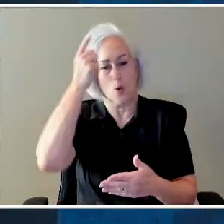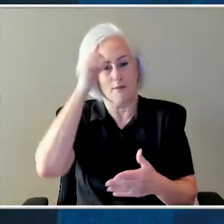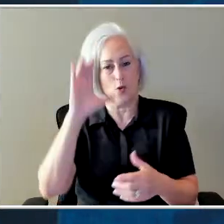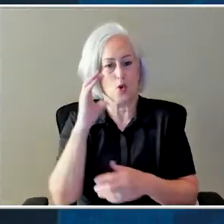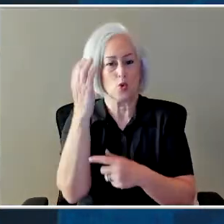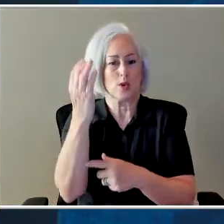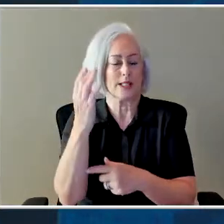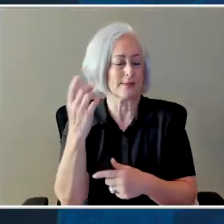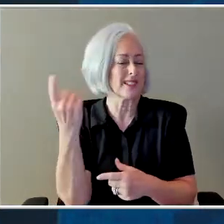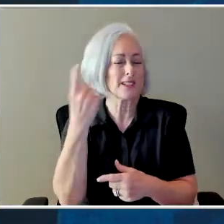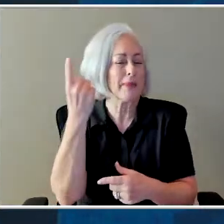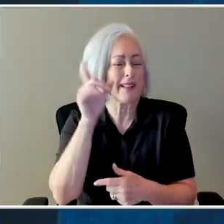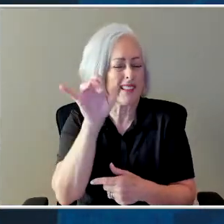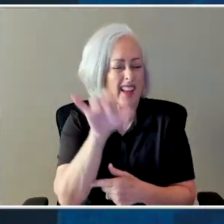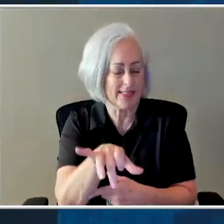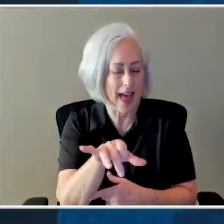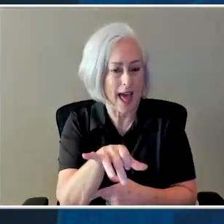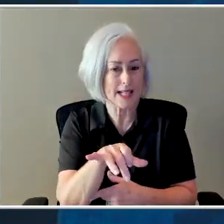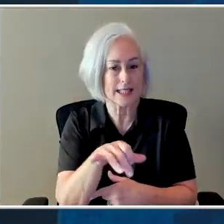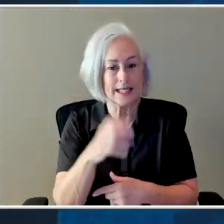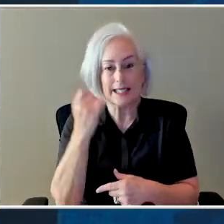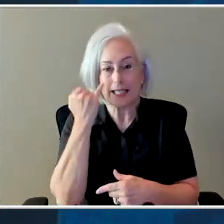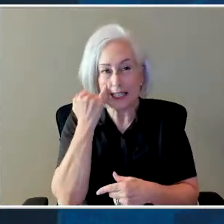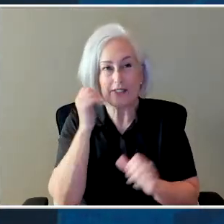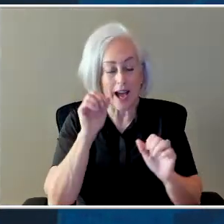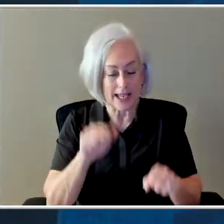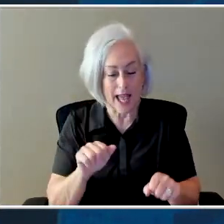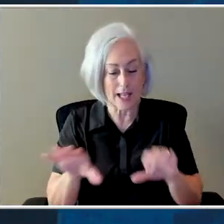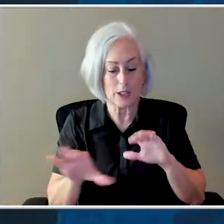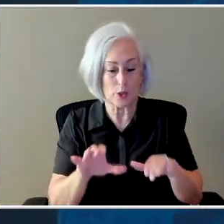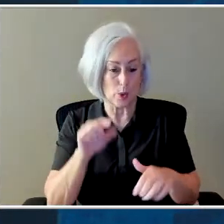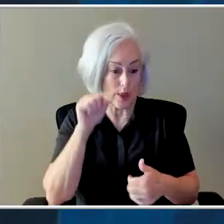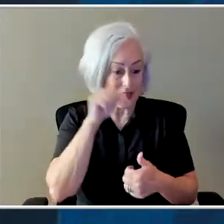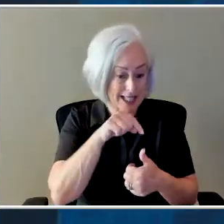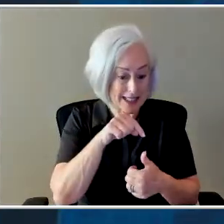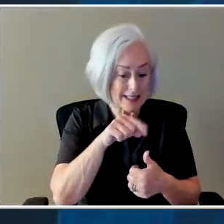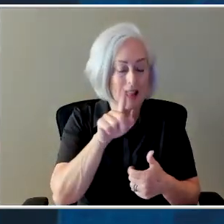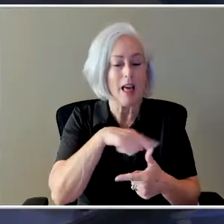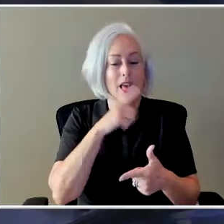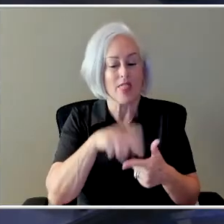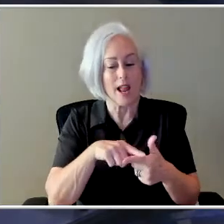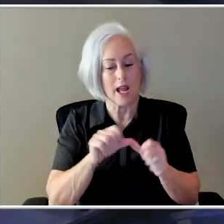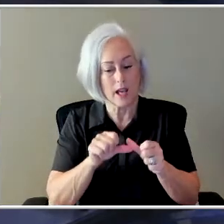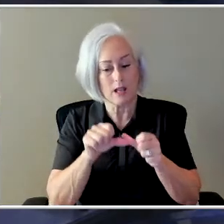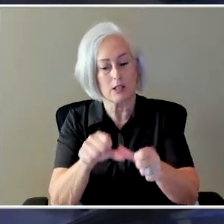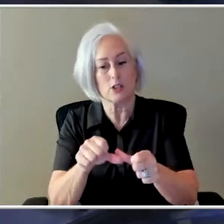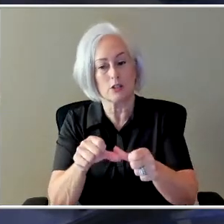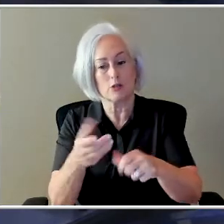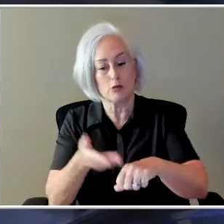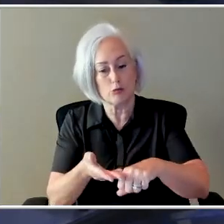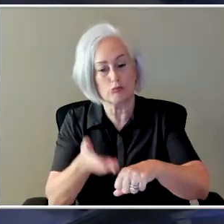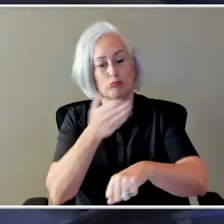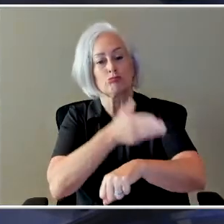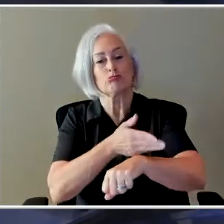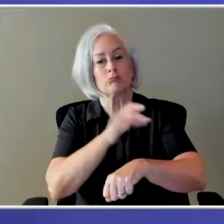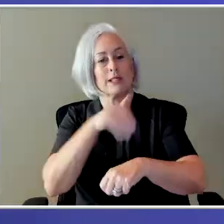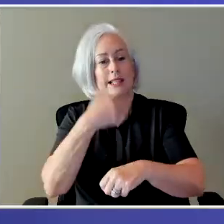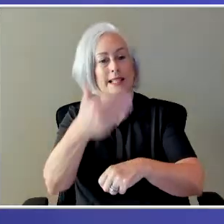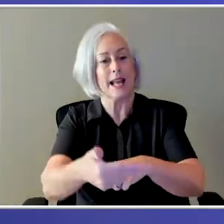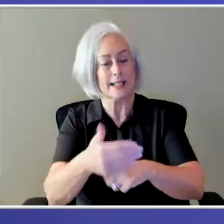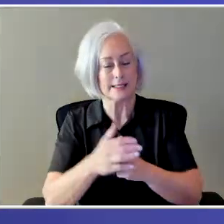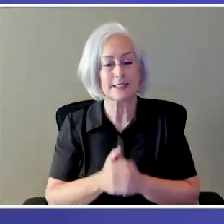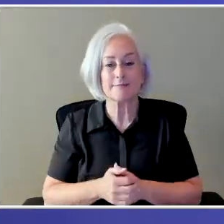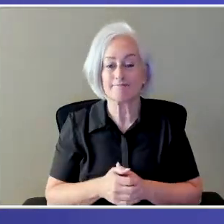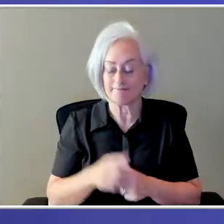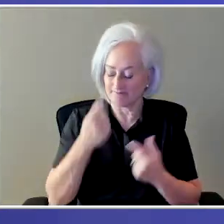be like, if I can just make it to this point, maybe I can go even further than that, so. You agree? I agree, Yeah. definitely. We have patients